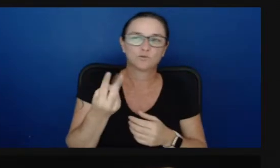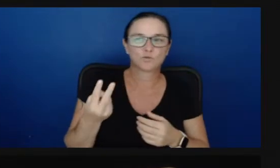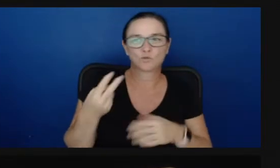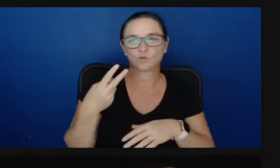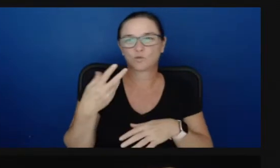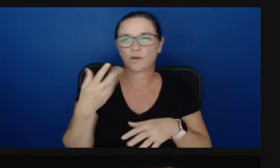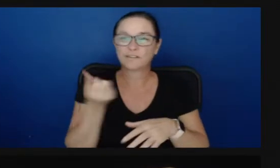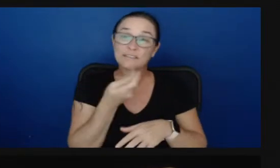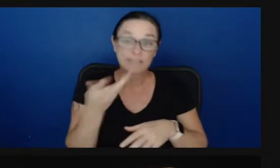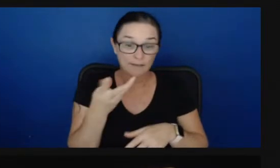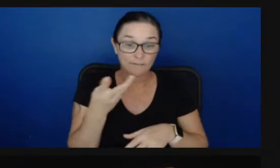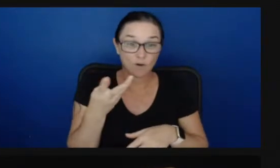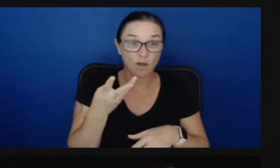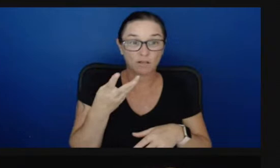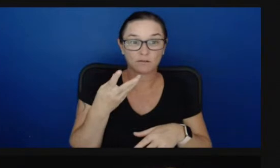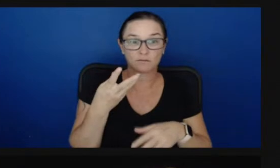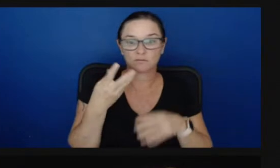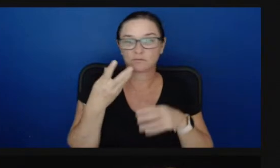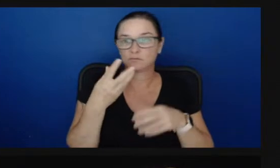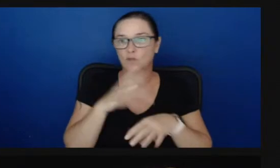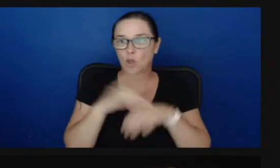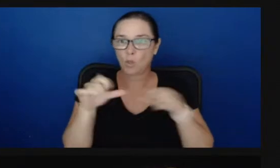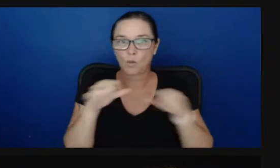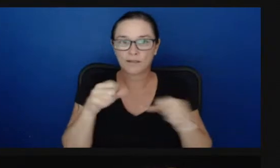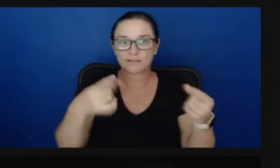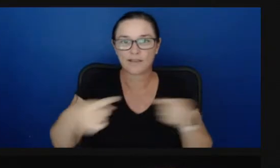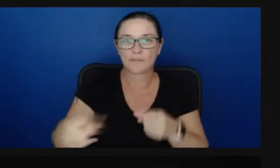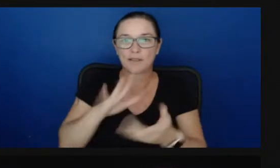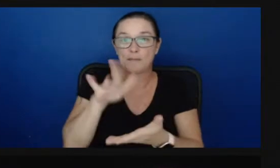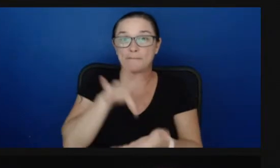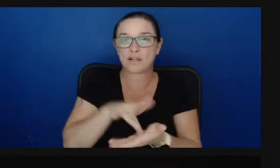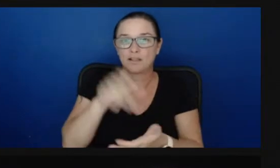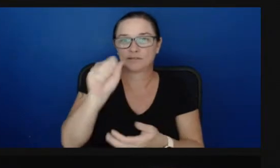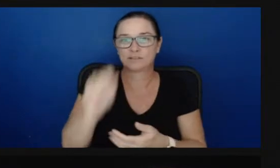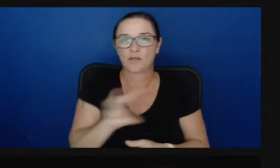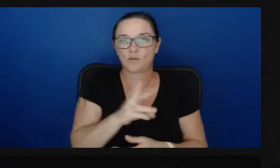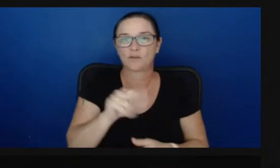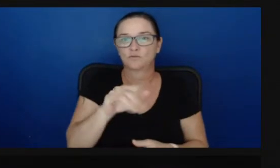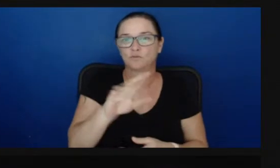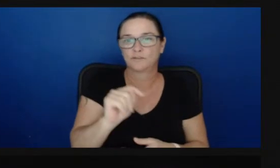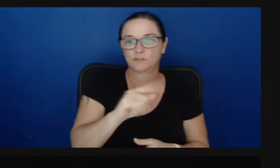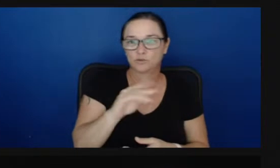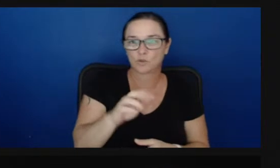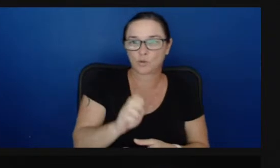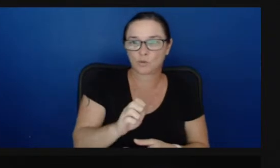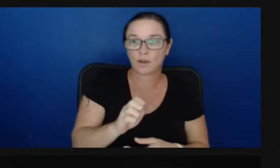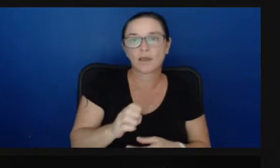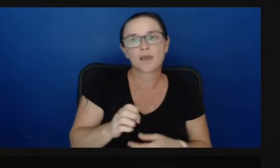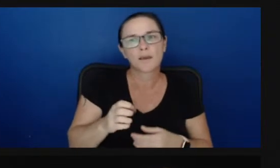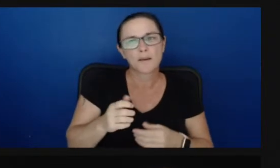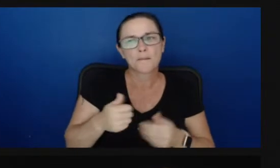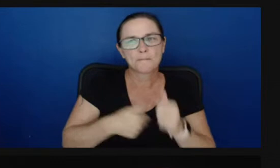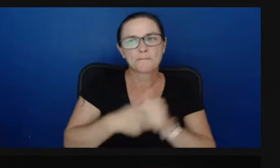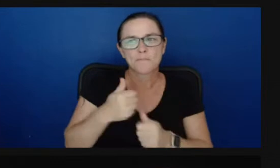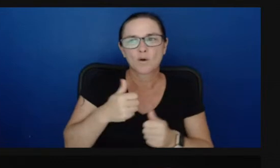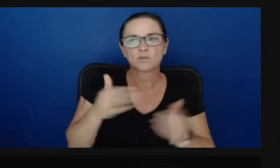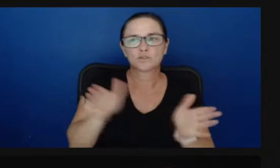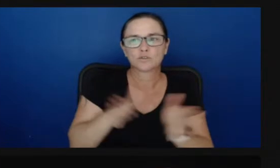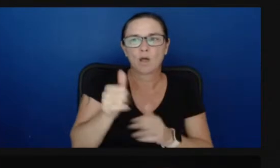several dozen earthquakes have occurred in the middle Southwest Rift Zone. Most events have been smaller than magnitude